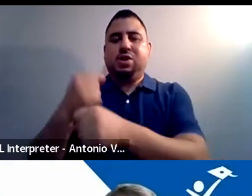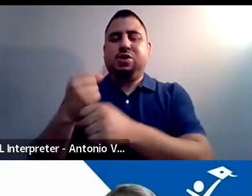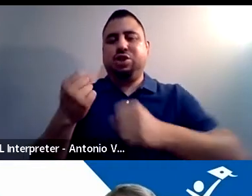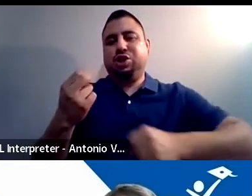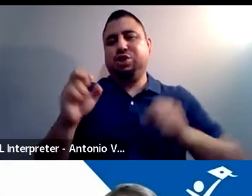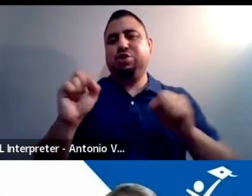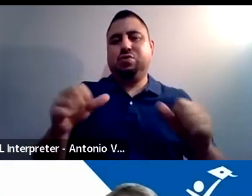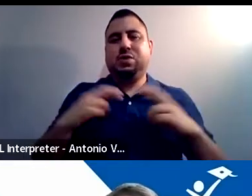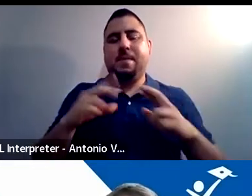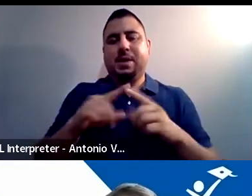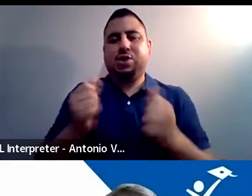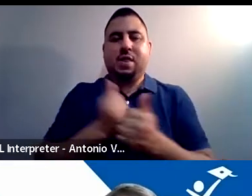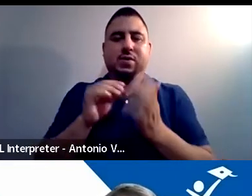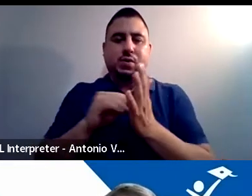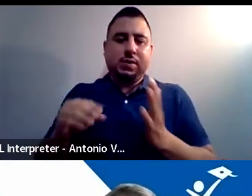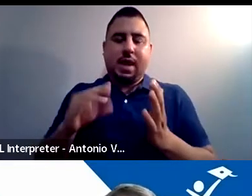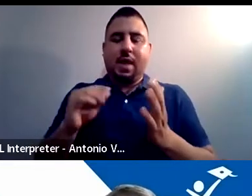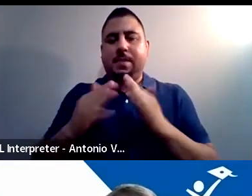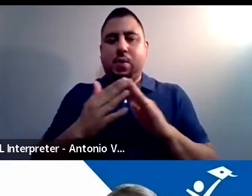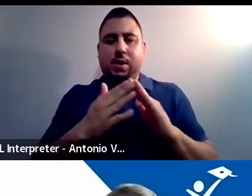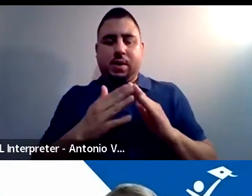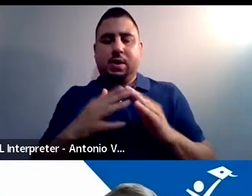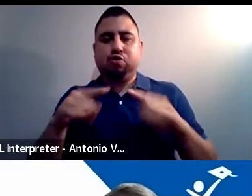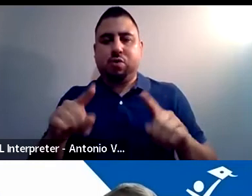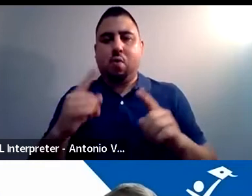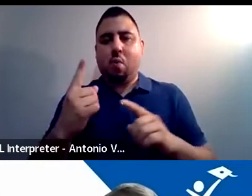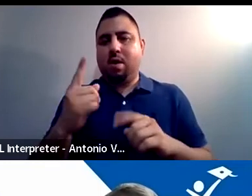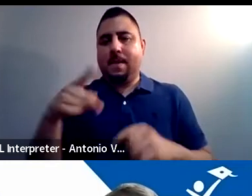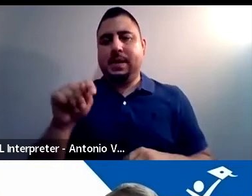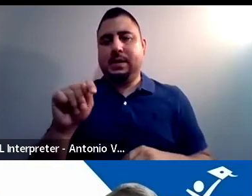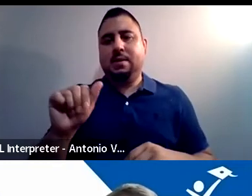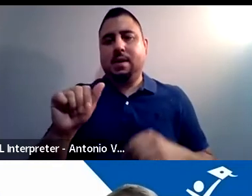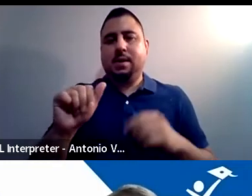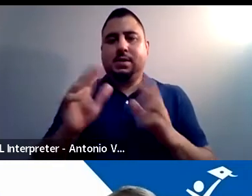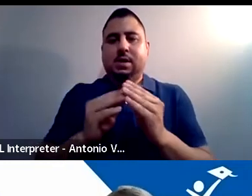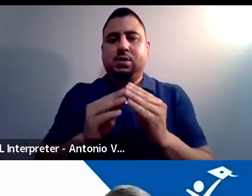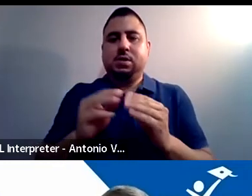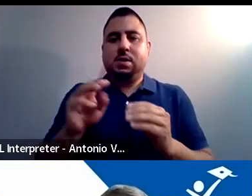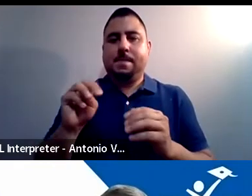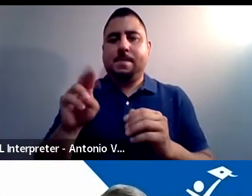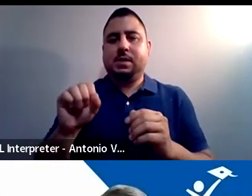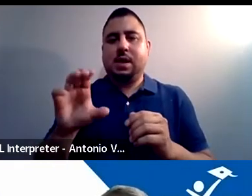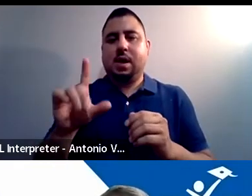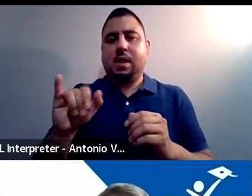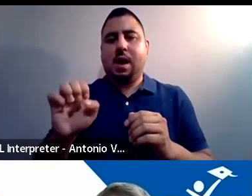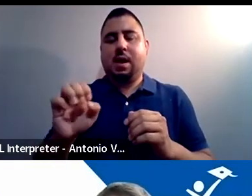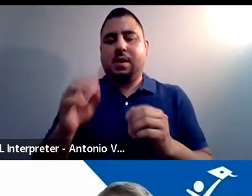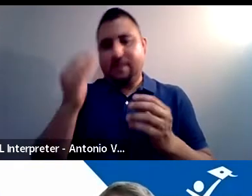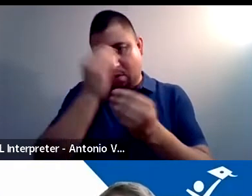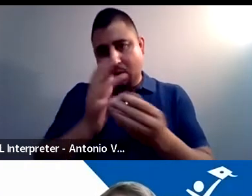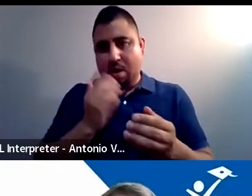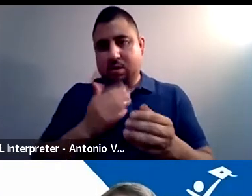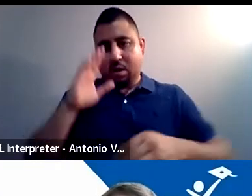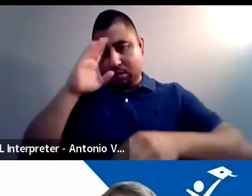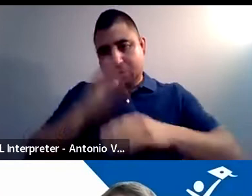could have retired, but she loved the students and the community. During one of the PTA sessions, Ms. Klein informed us our son